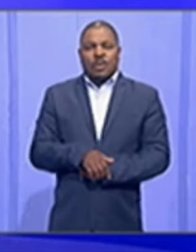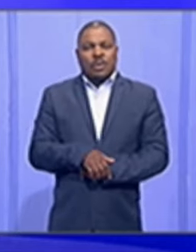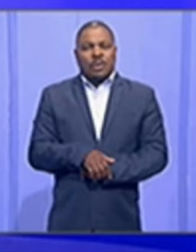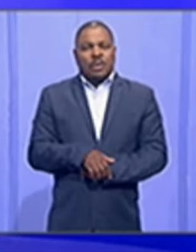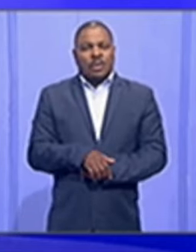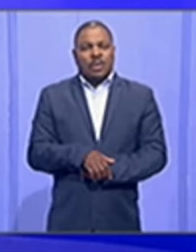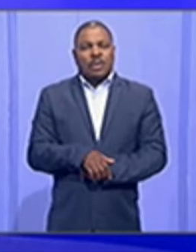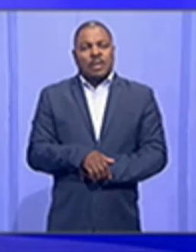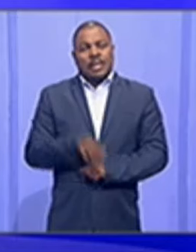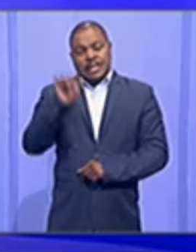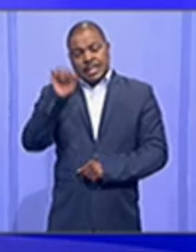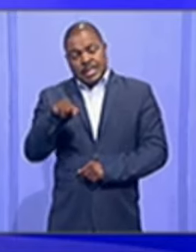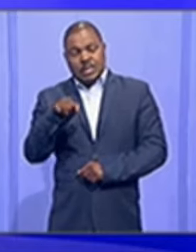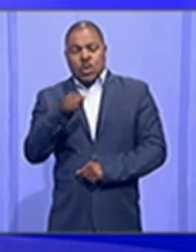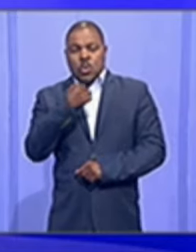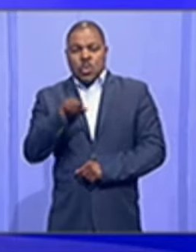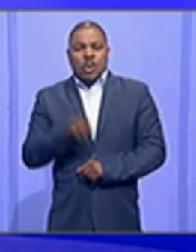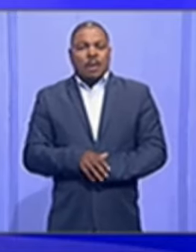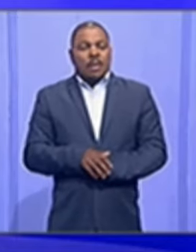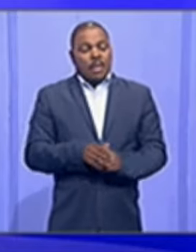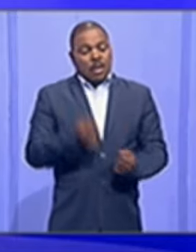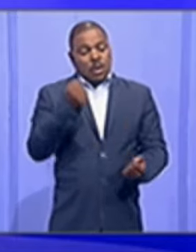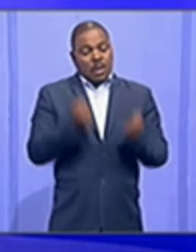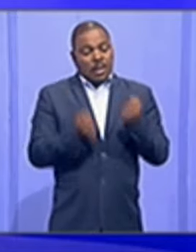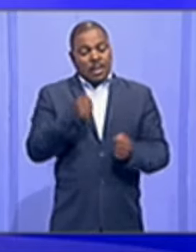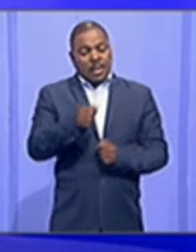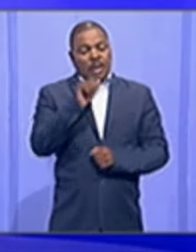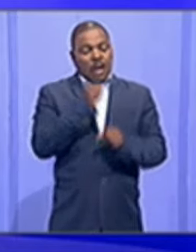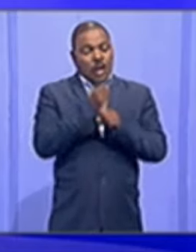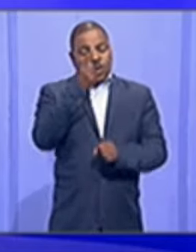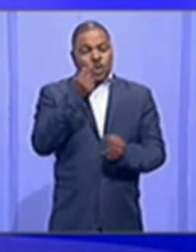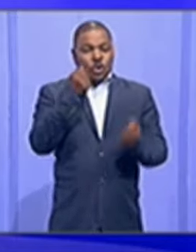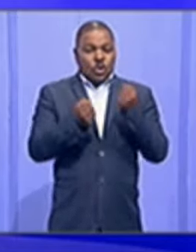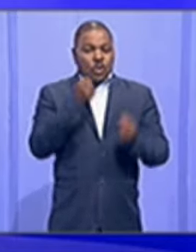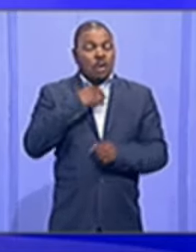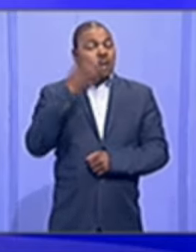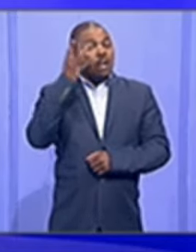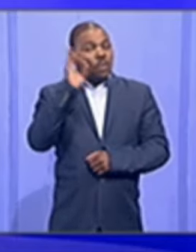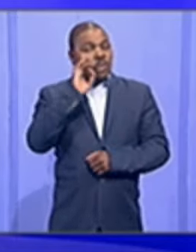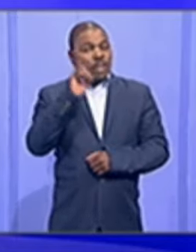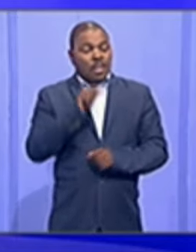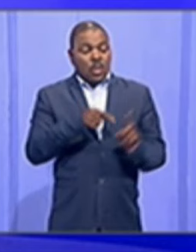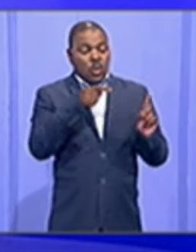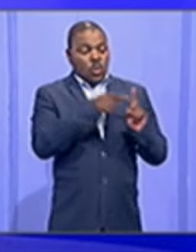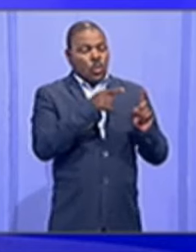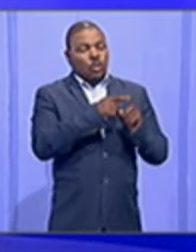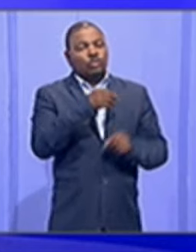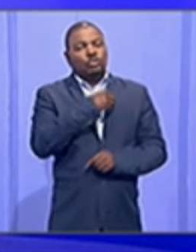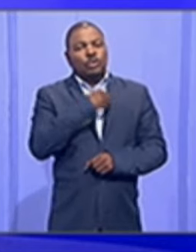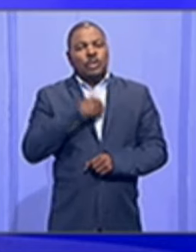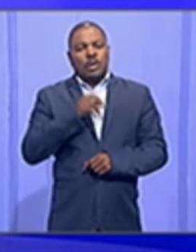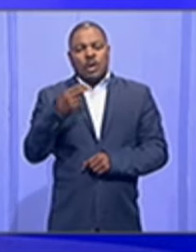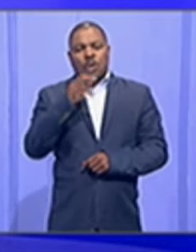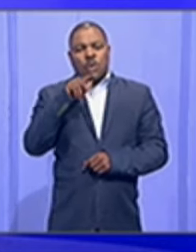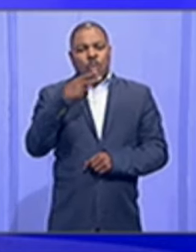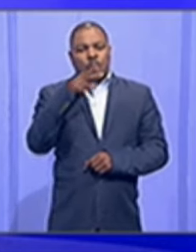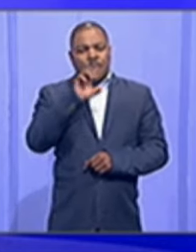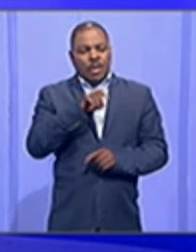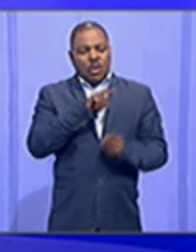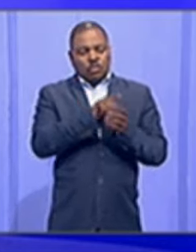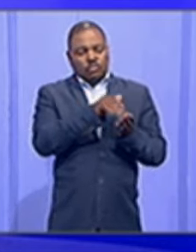go amogelegile na gorotsheko. Kgolo ya Gauteng e kwele gore go rakwa ga Dr. Hlope go ba karolo ya JSC